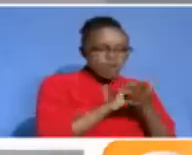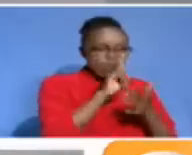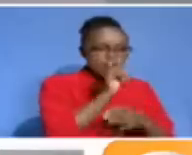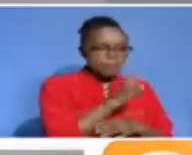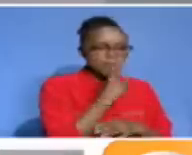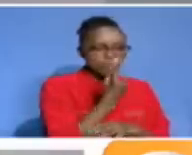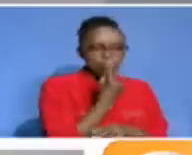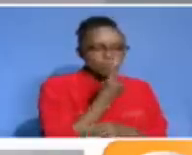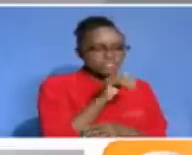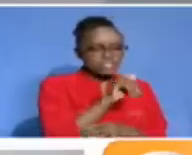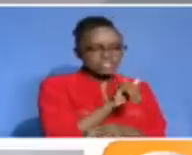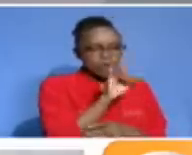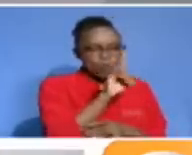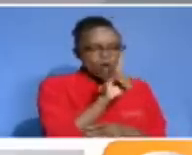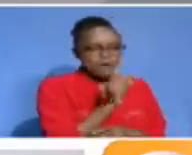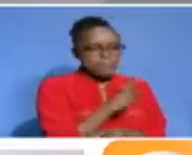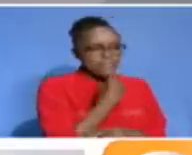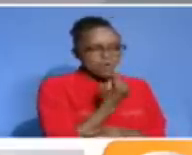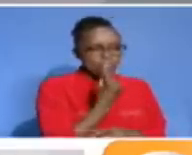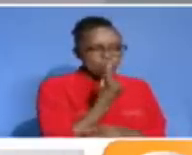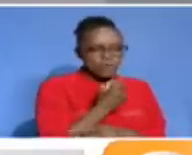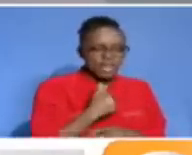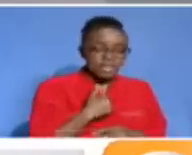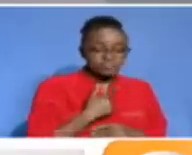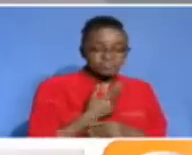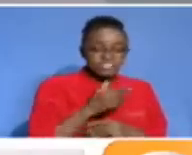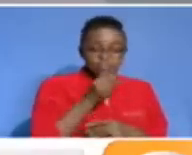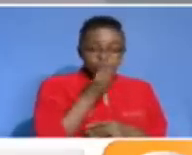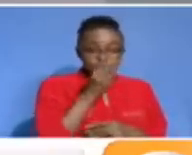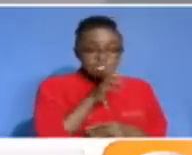1 month. Okay? He was having lunch